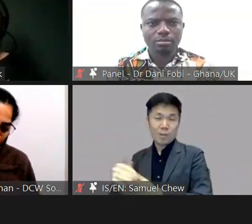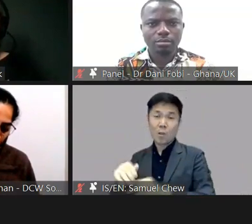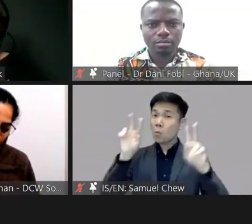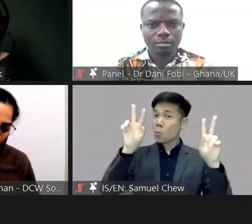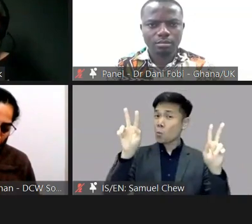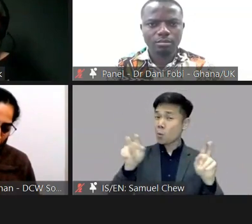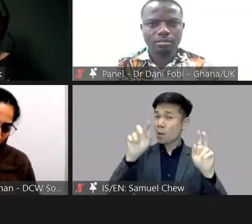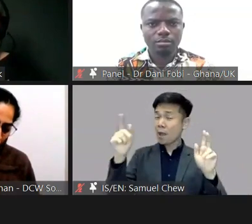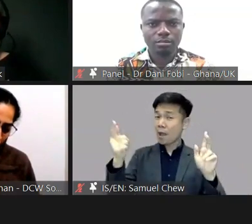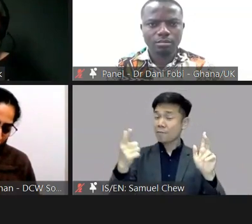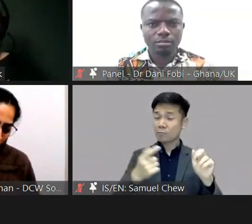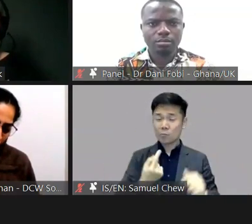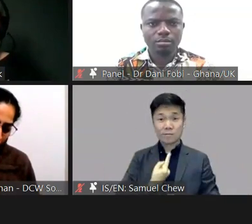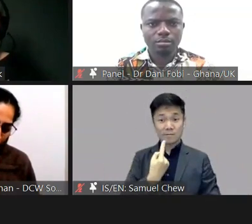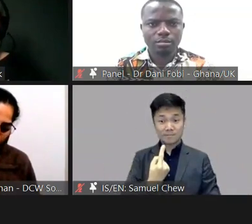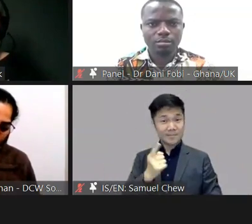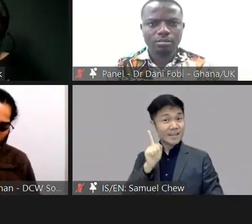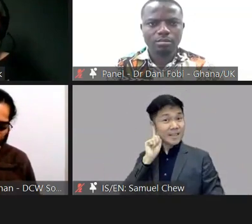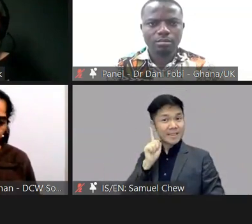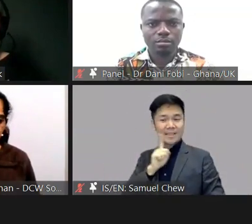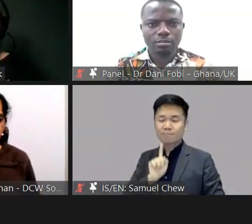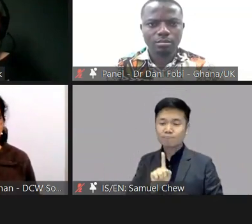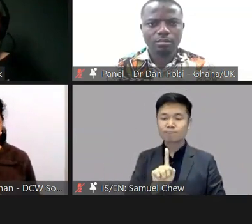on a weekend, interact with the deaf children there.